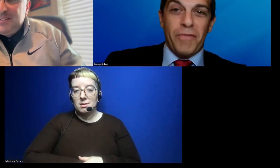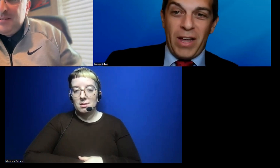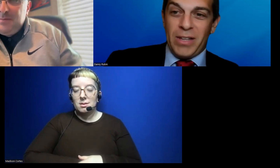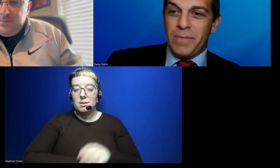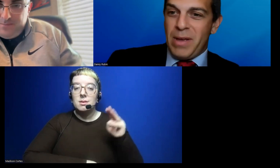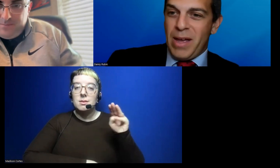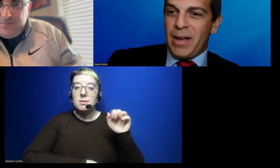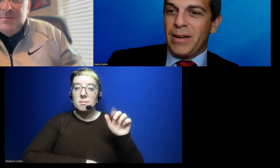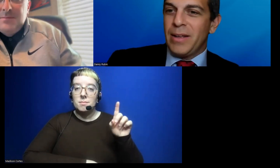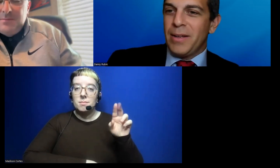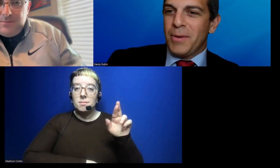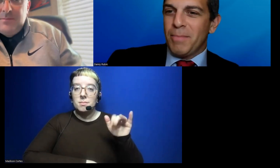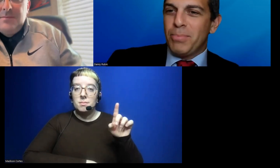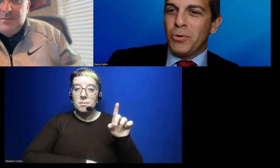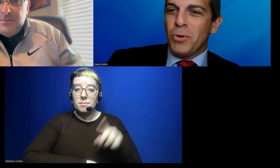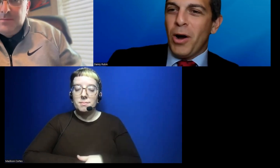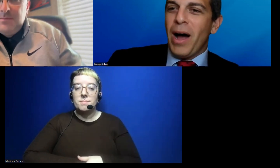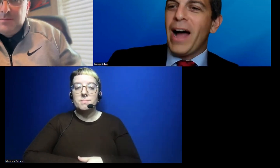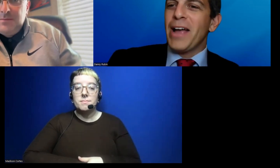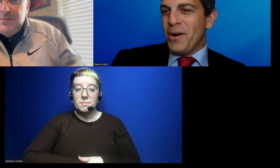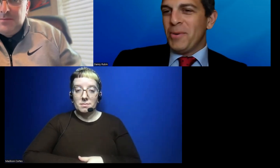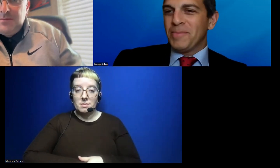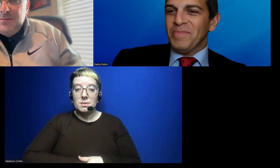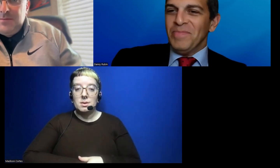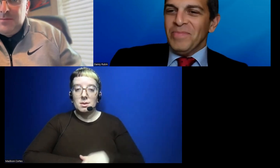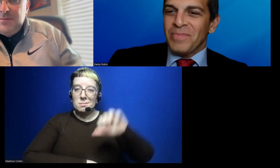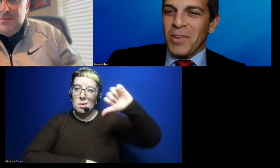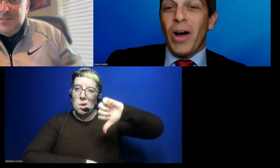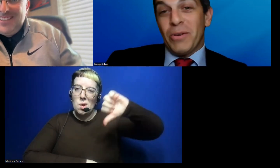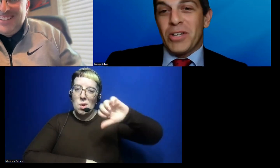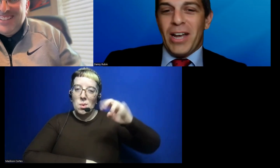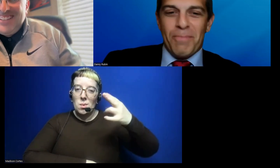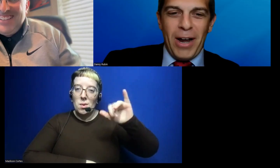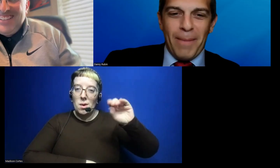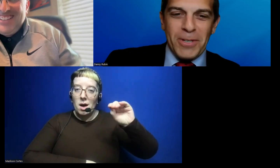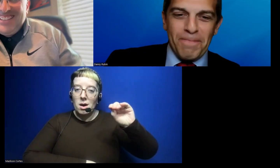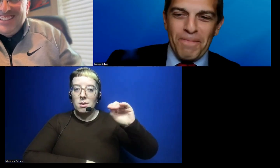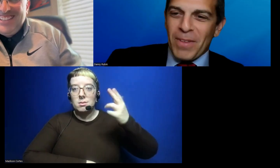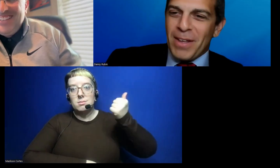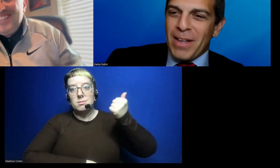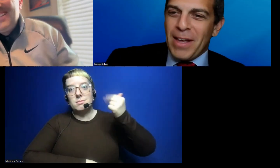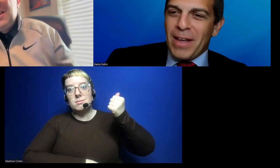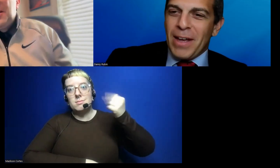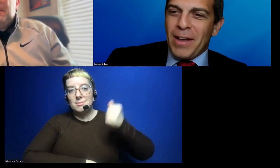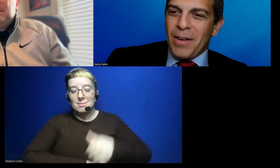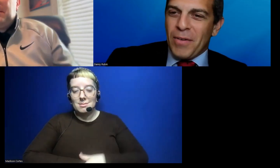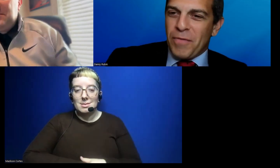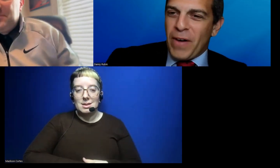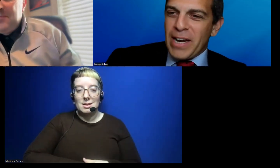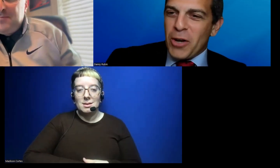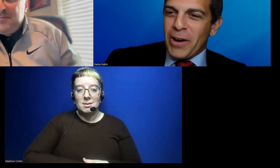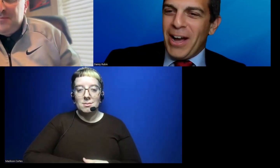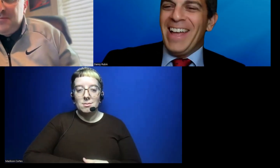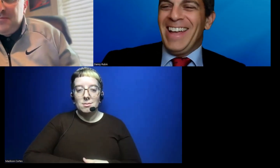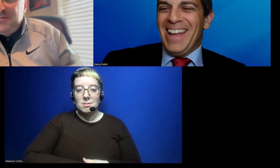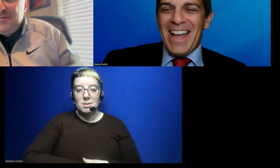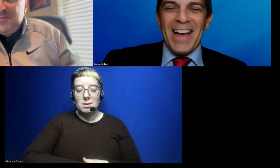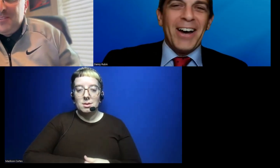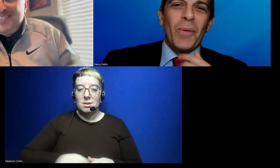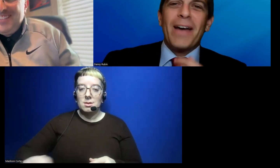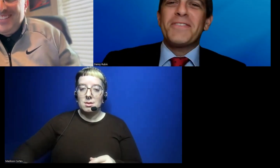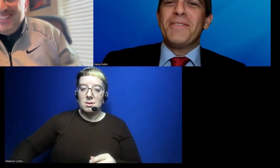some soccer fans, Matt. Boo, Ohio. Ohio State, perhaps. Fighting going